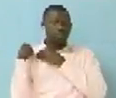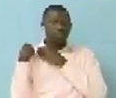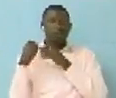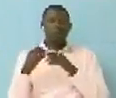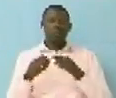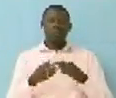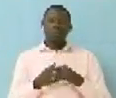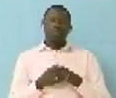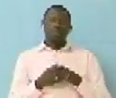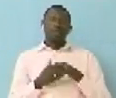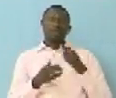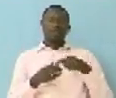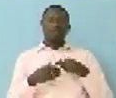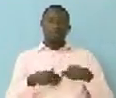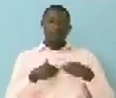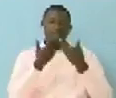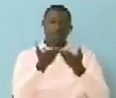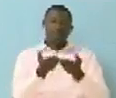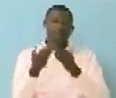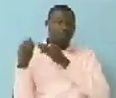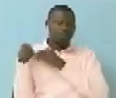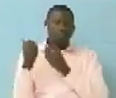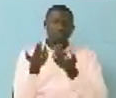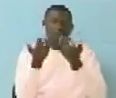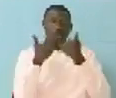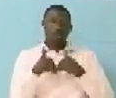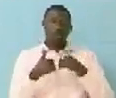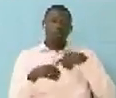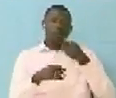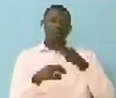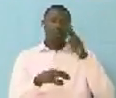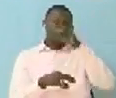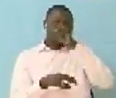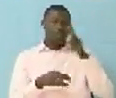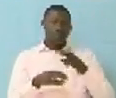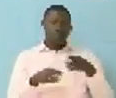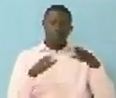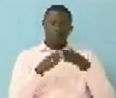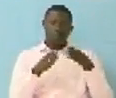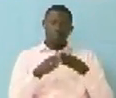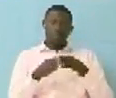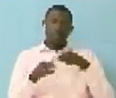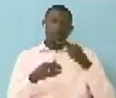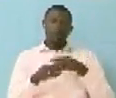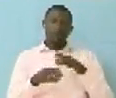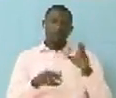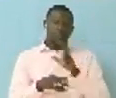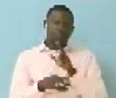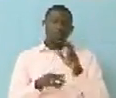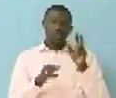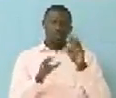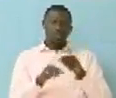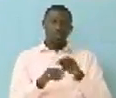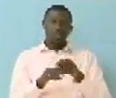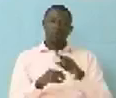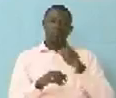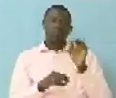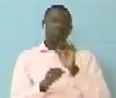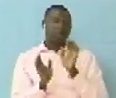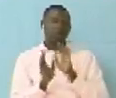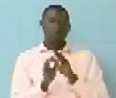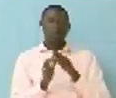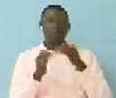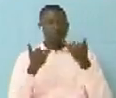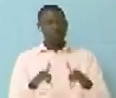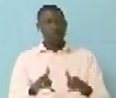us given to us by the National Assembly, and we will do that without